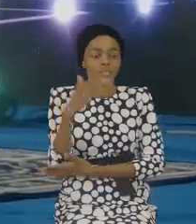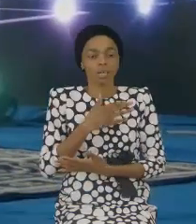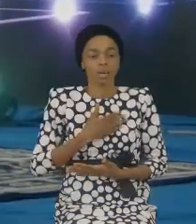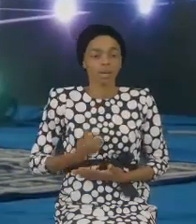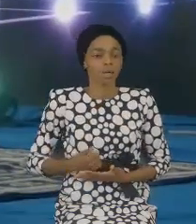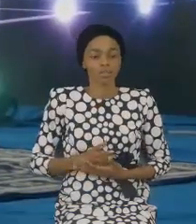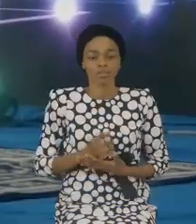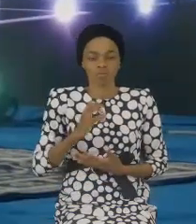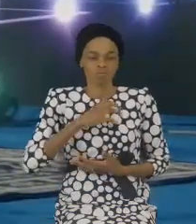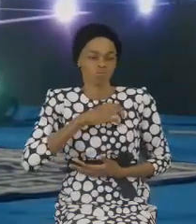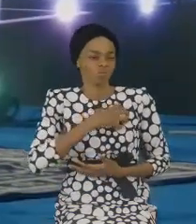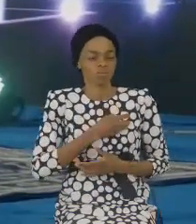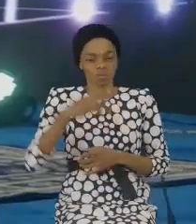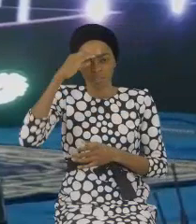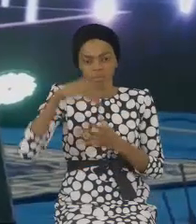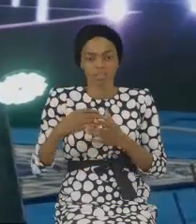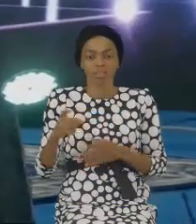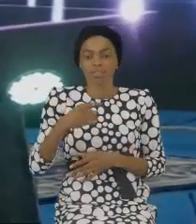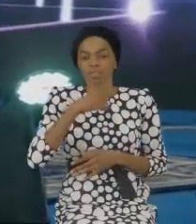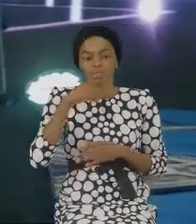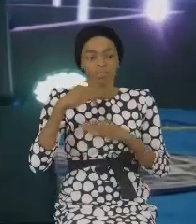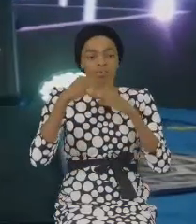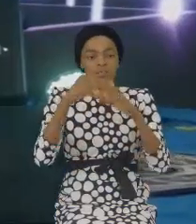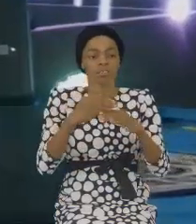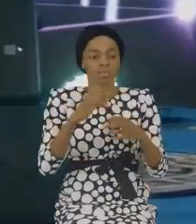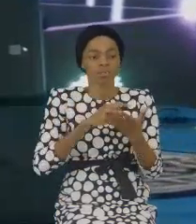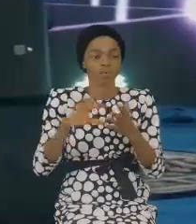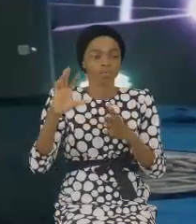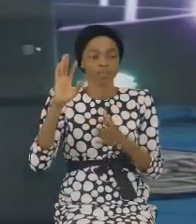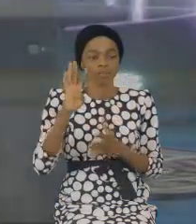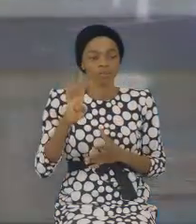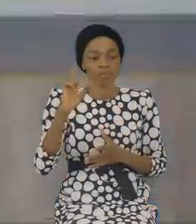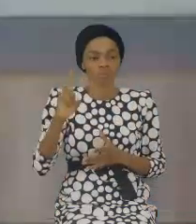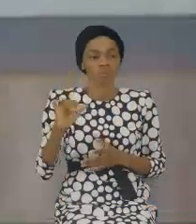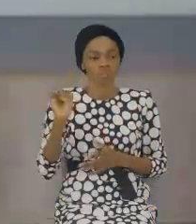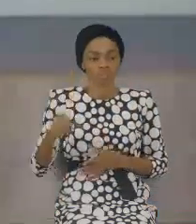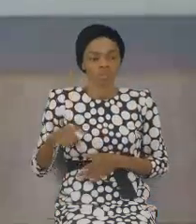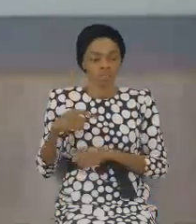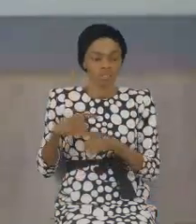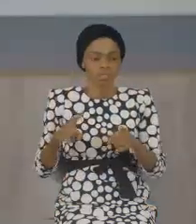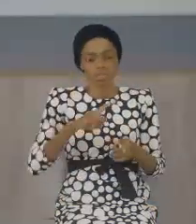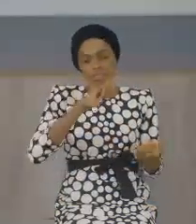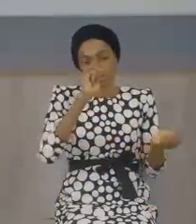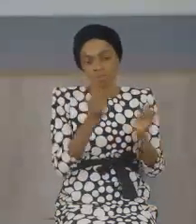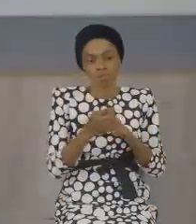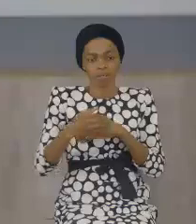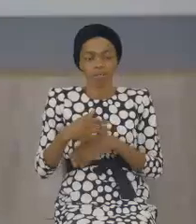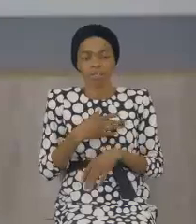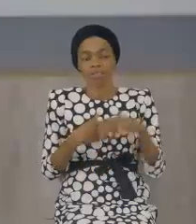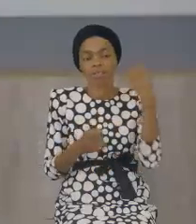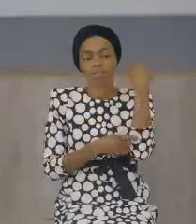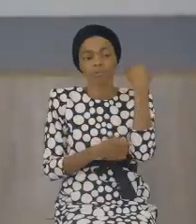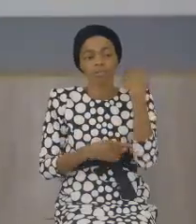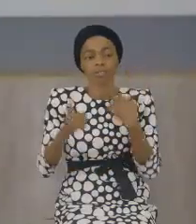the desert. Verse 41, it says, yea, they turned back. They tempted God and